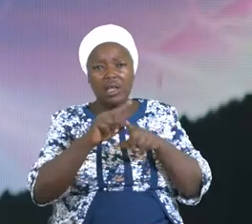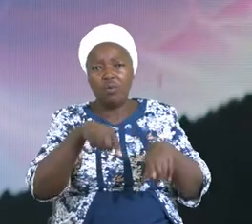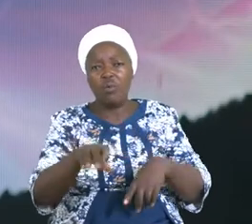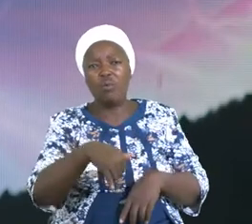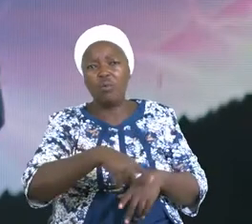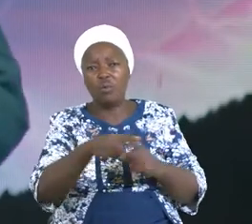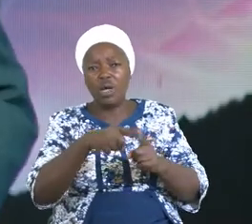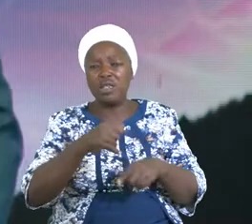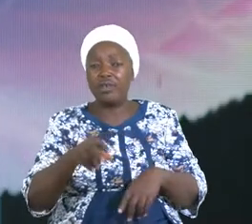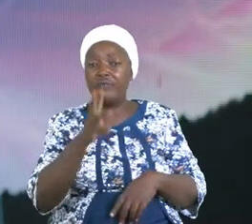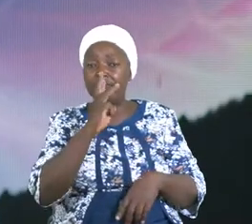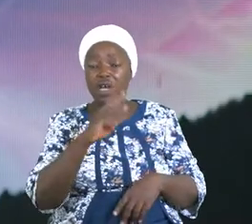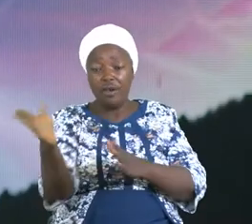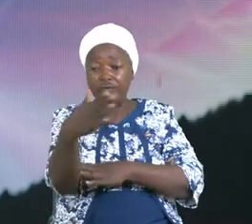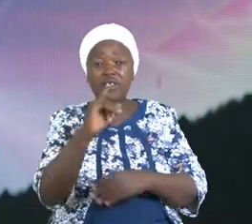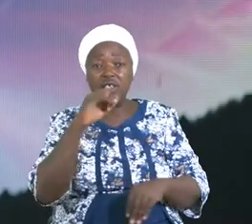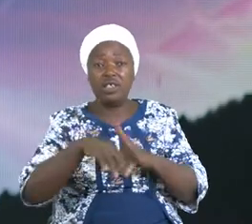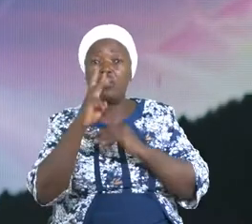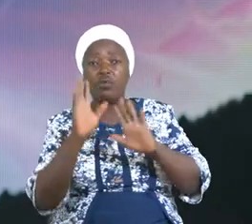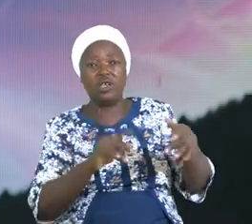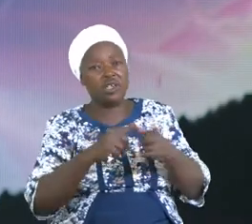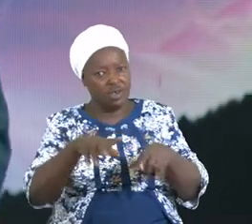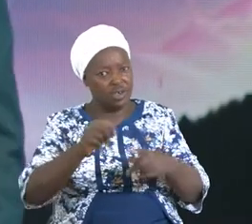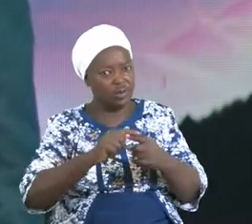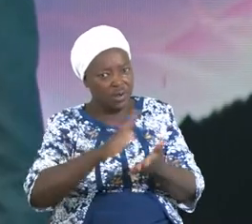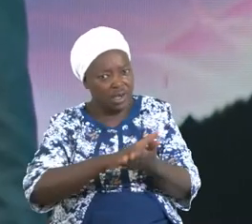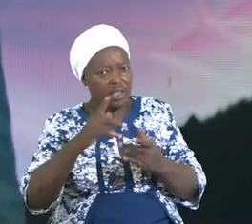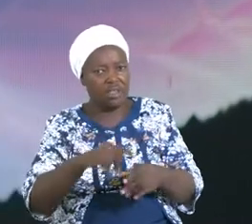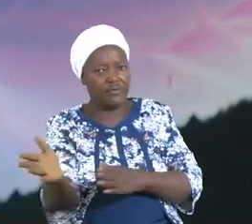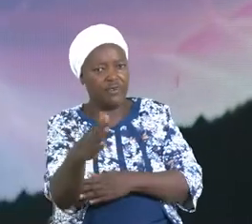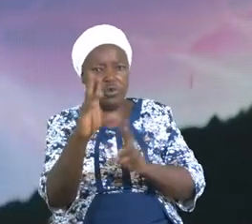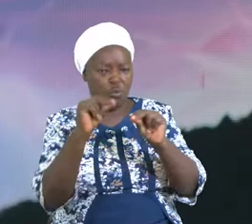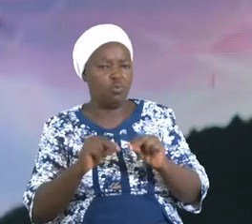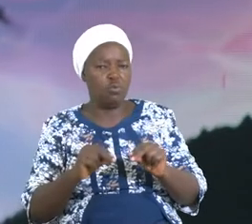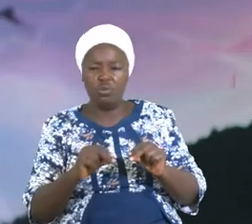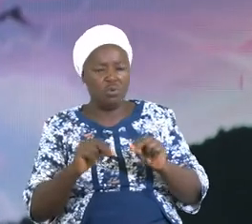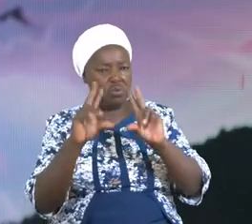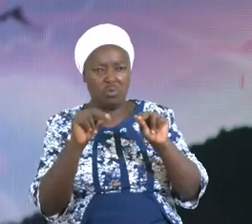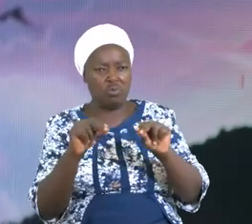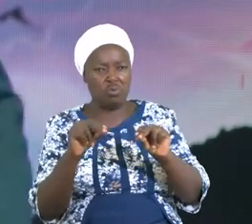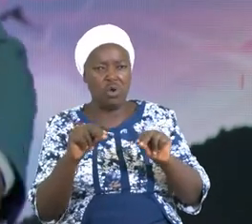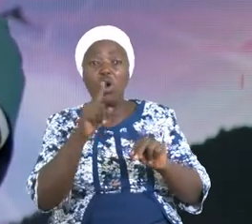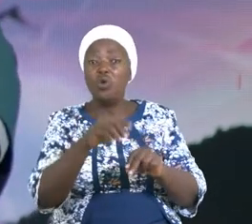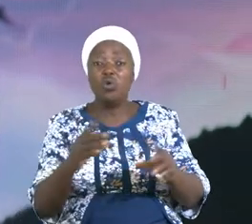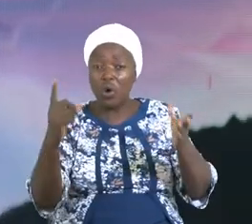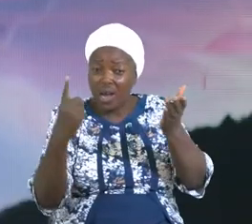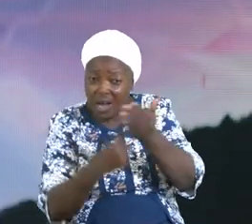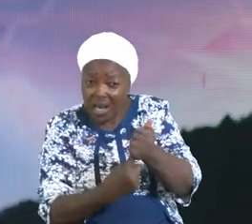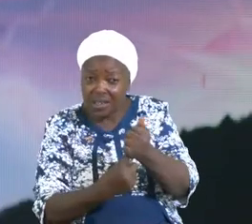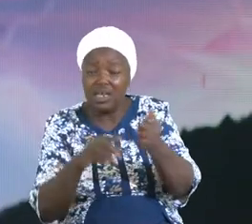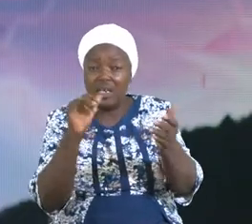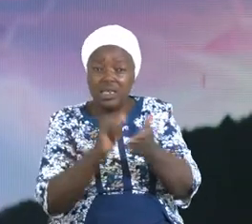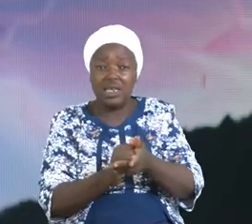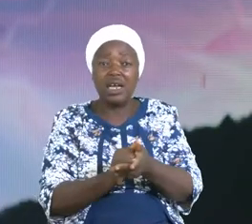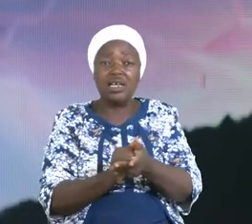are trying to cleanse the fish. No. You catch that fish first, bring that